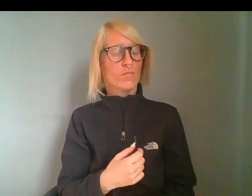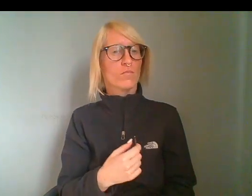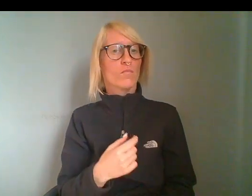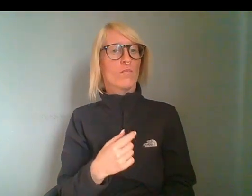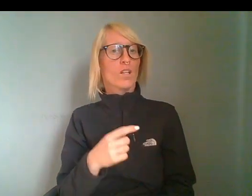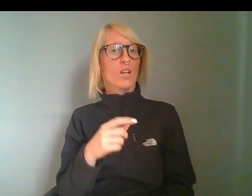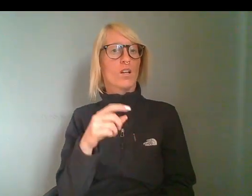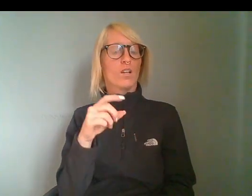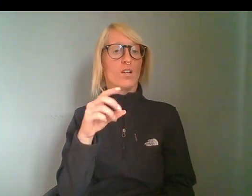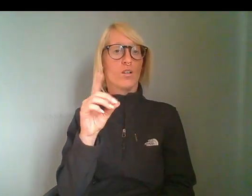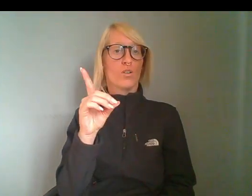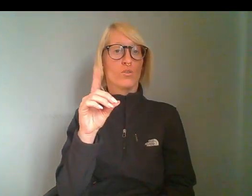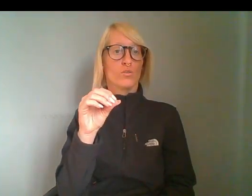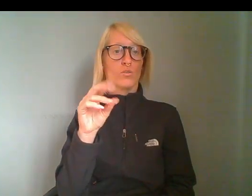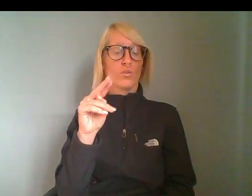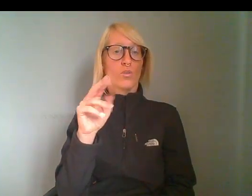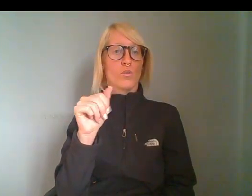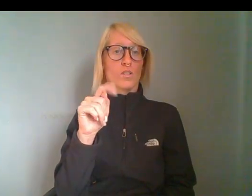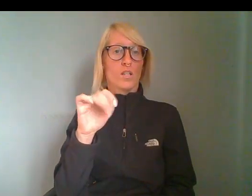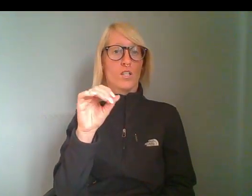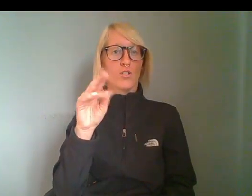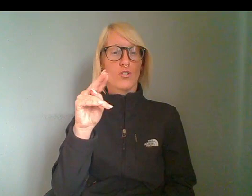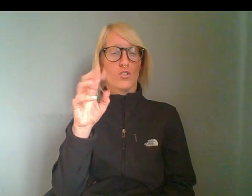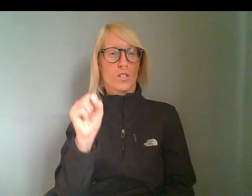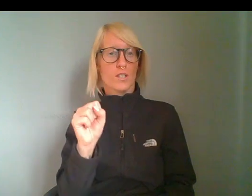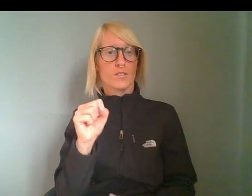donations or for,